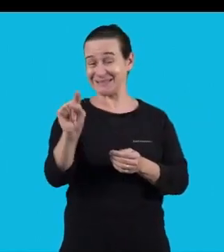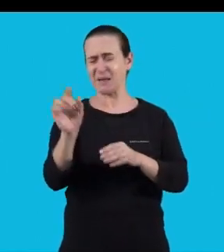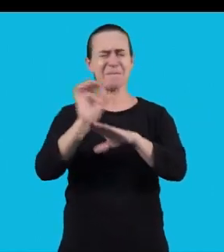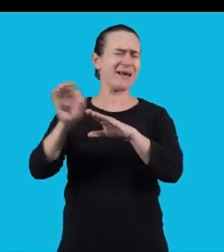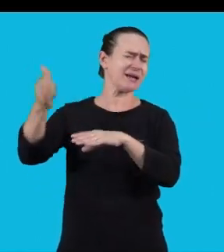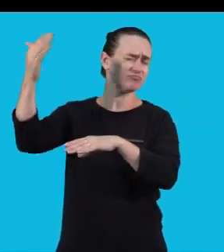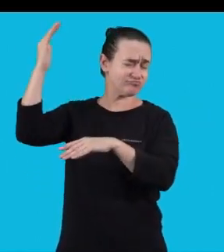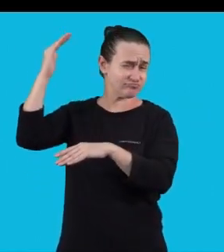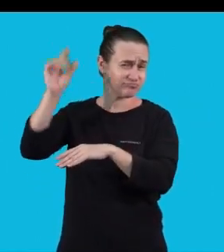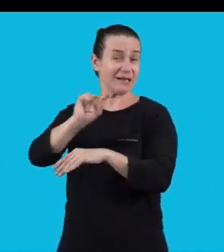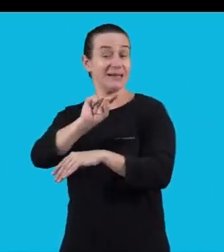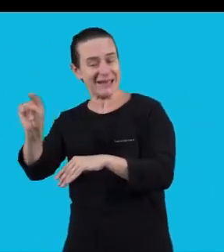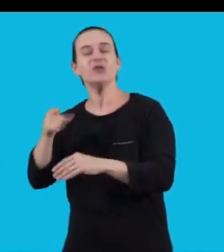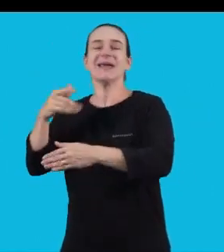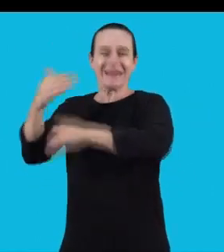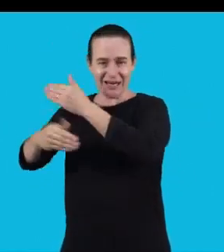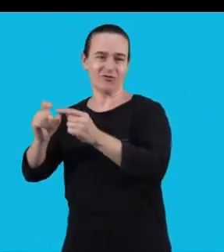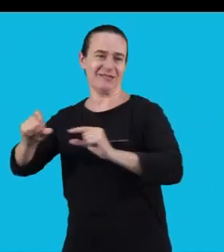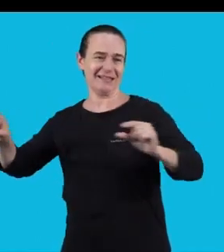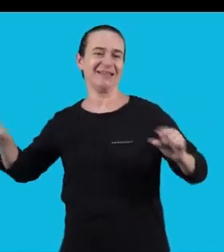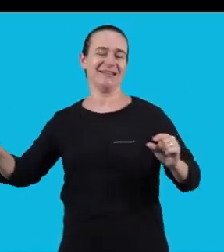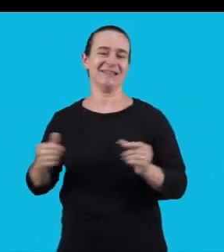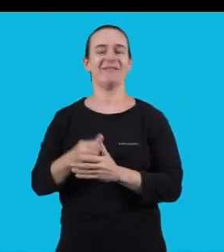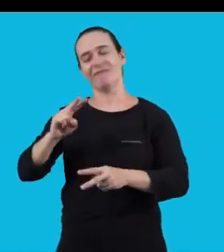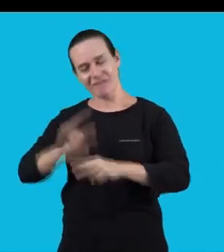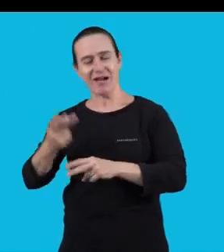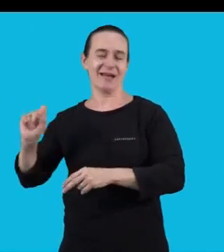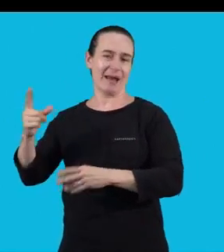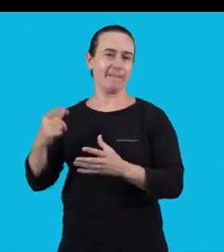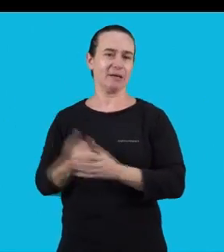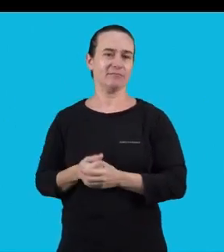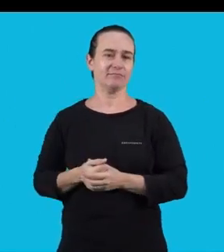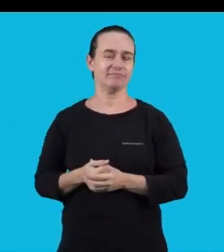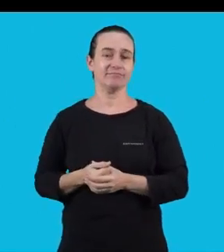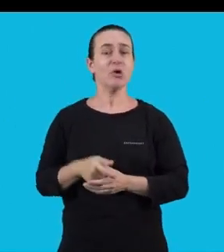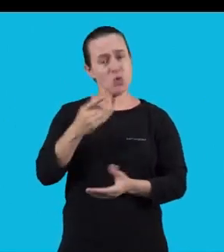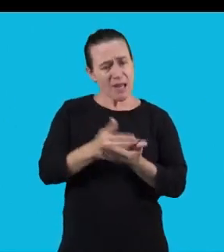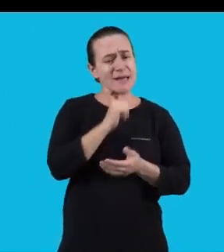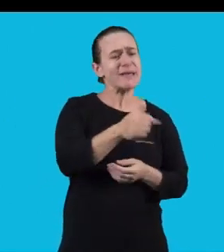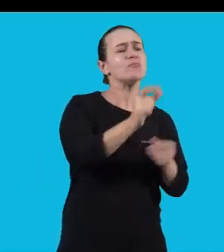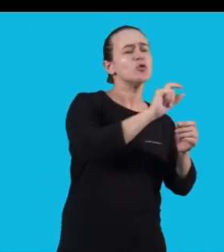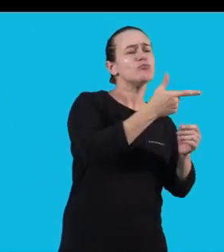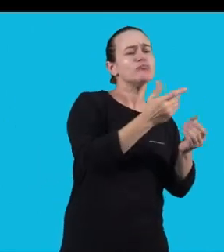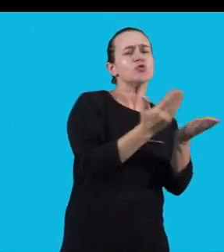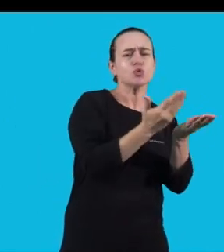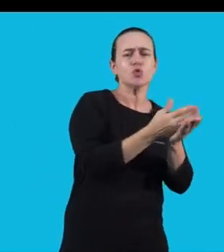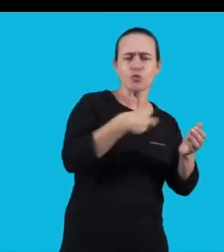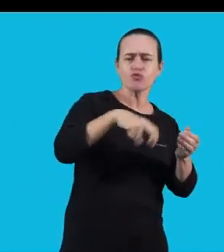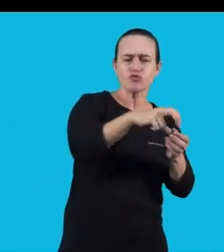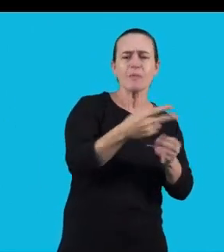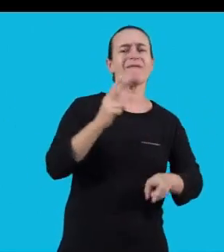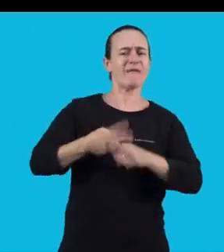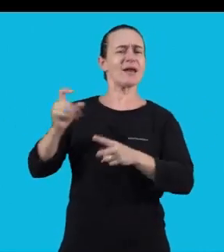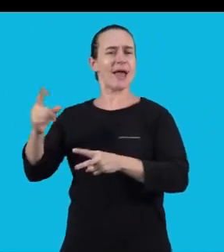was finally happening. The sentence could simply say, the school trip was finally happening. Now, how do I distinguish between a dash